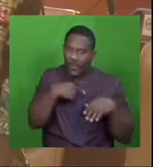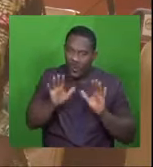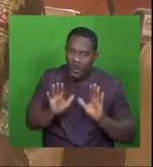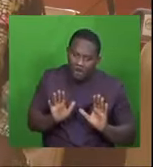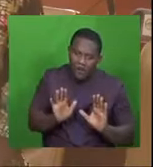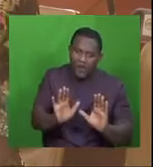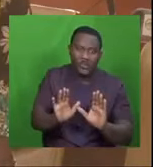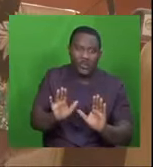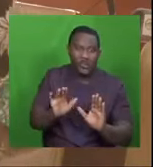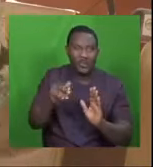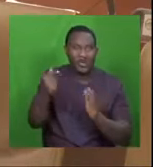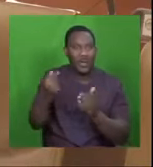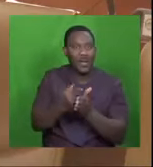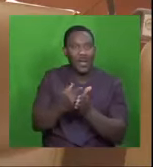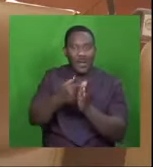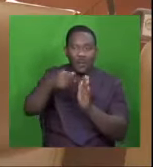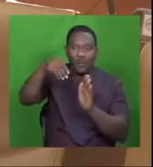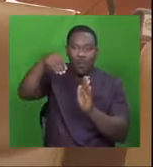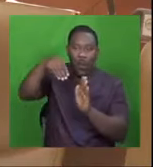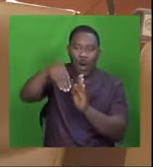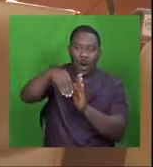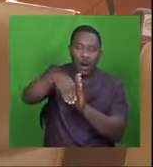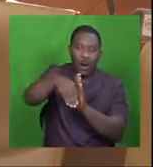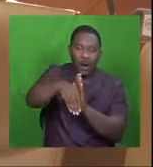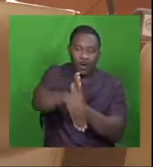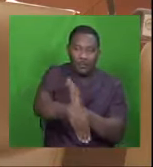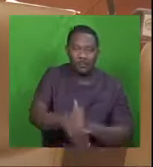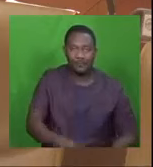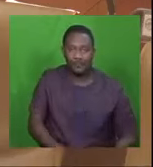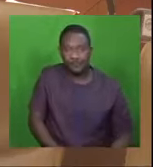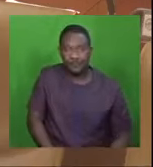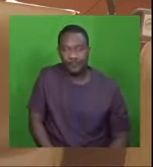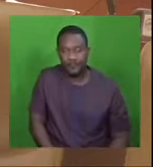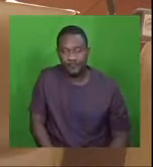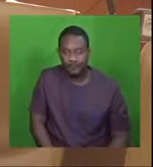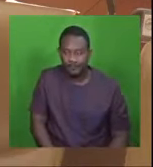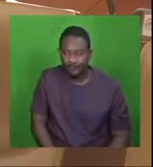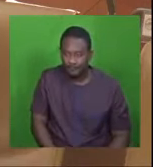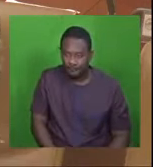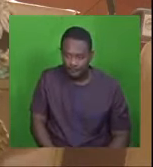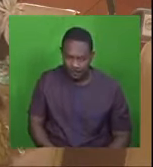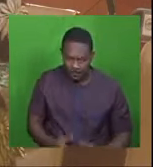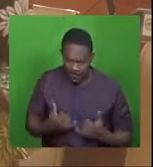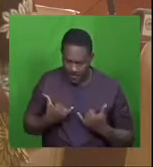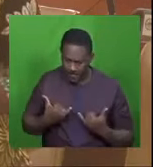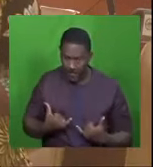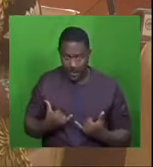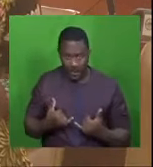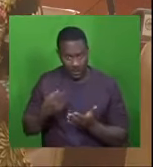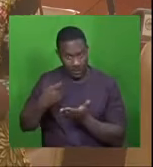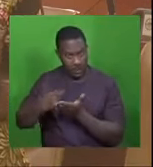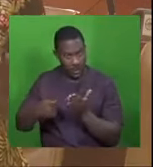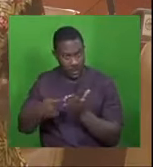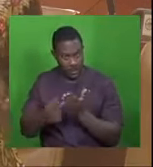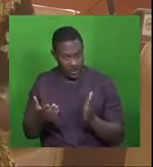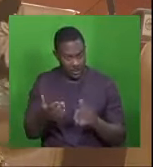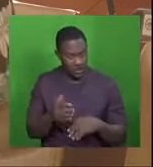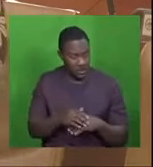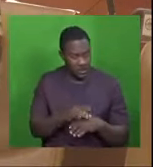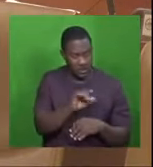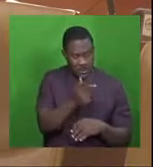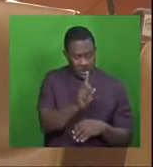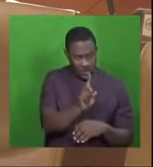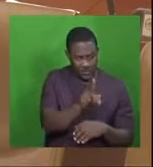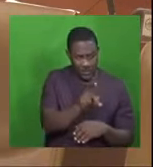Ghana down the drain. As it stands now, our tax revenue to GDP ratio is